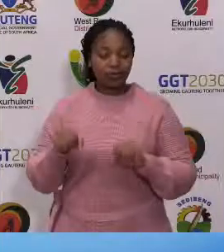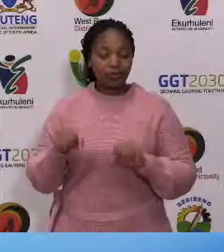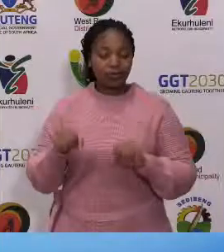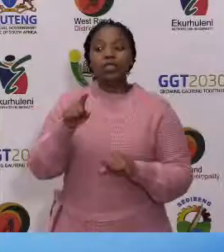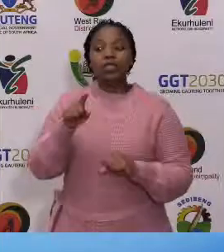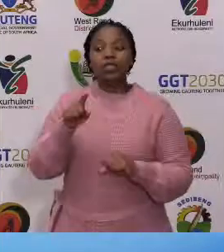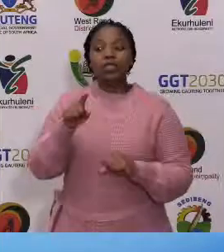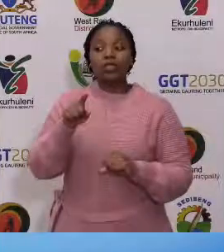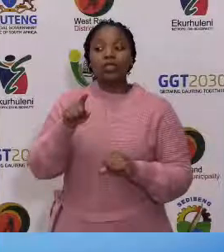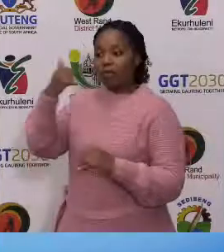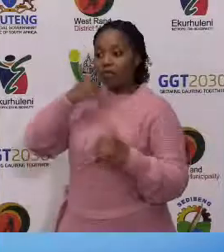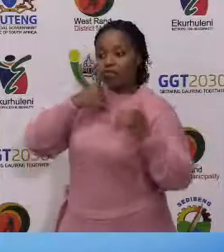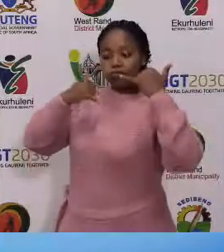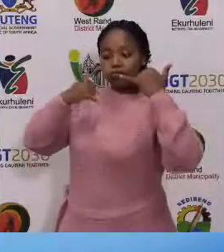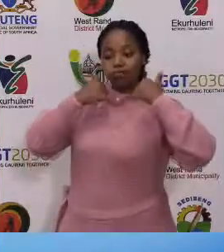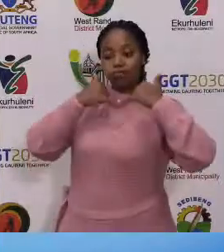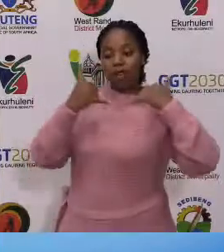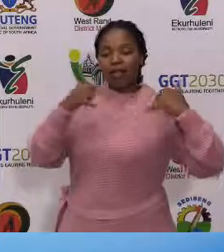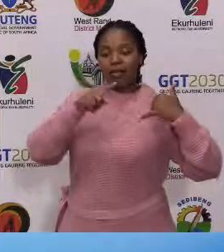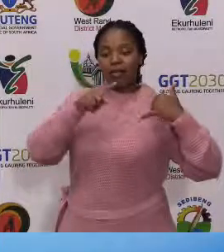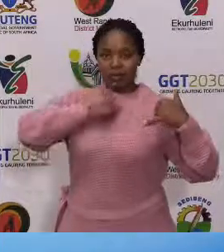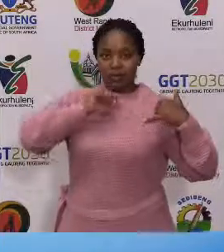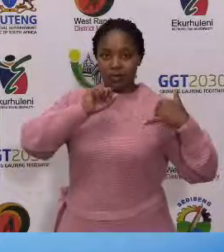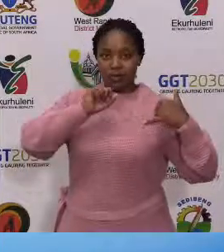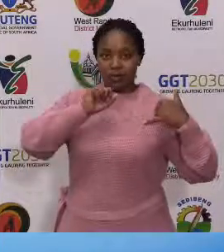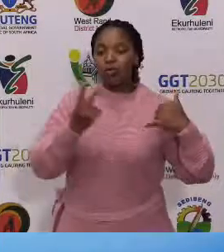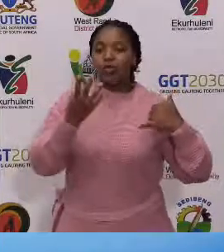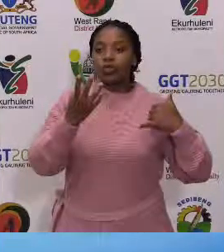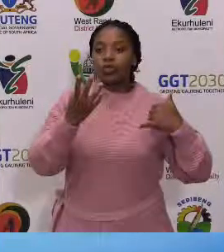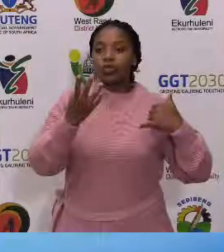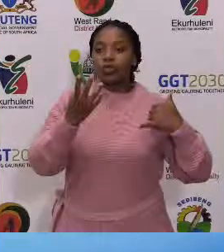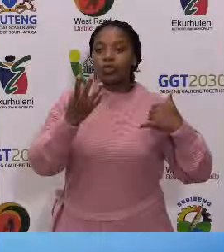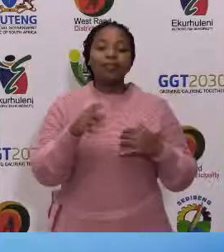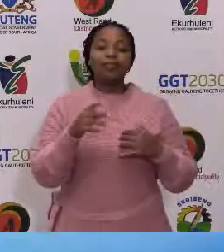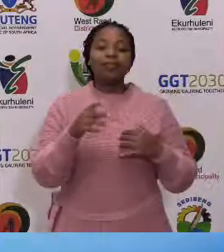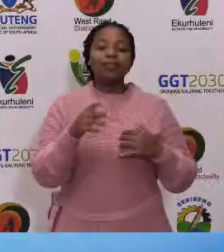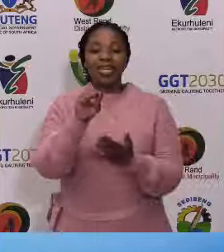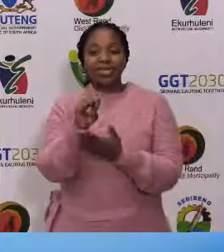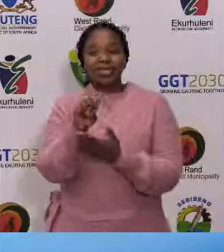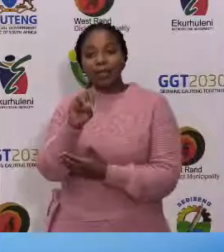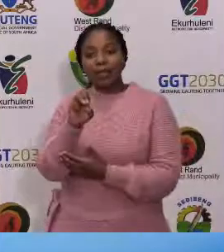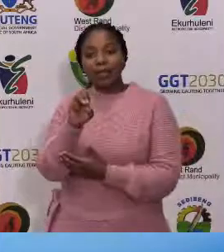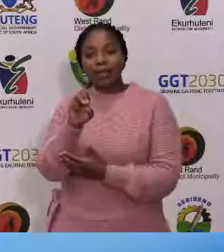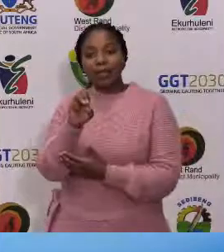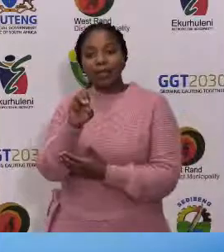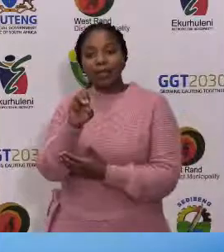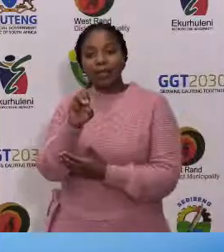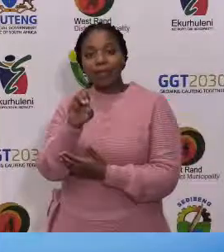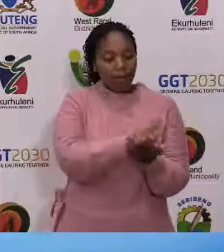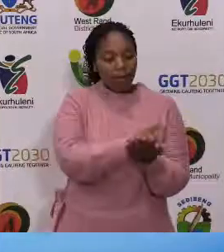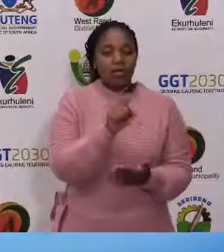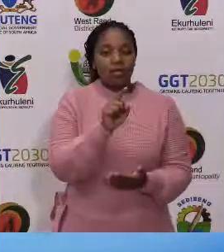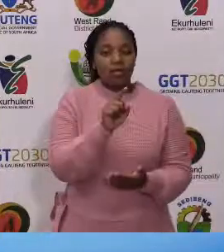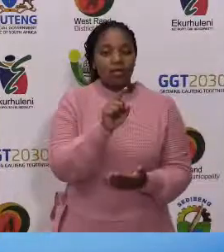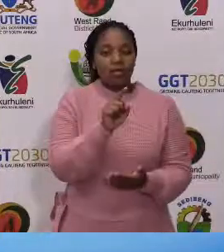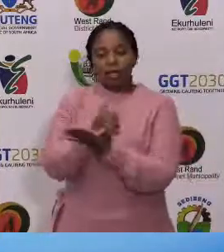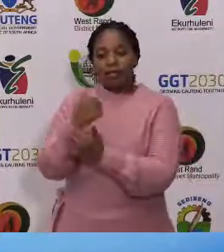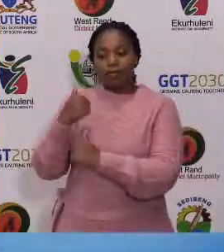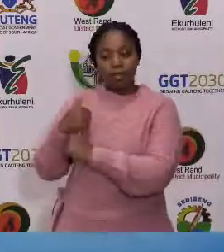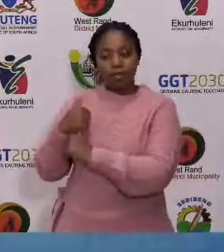hotline. And we also are embarking on the bulk SMS campaign to reach over 500,000 people on the